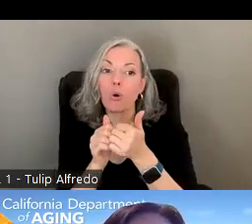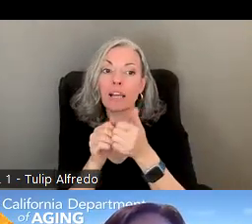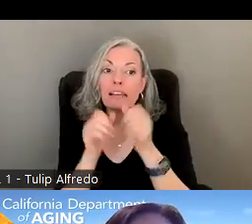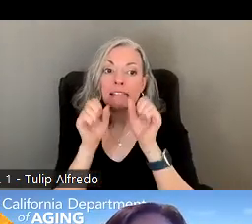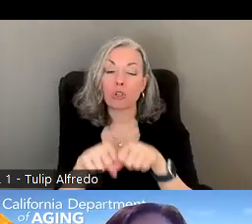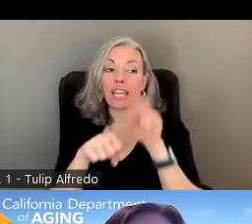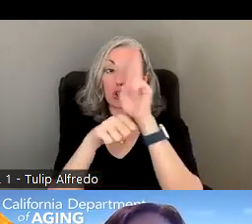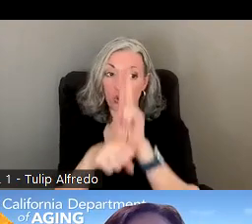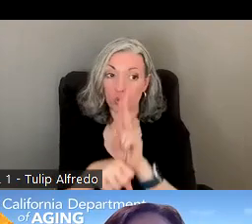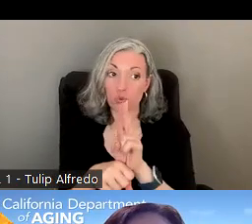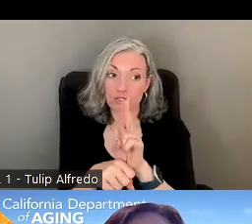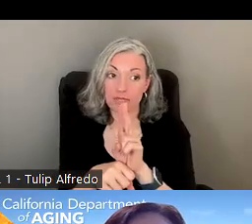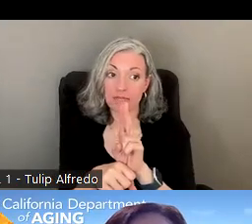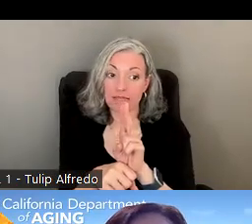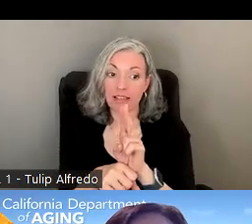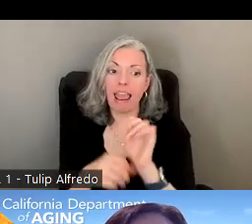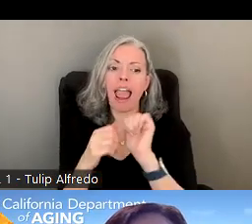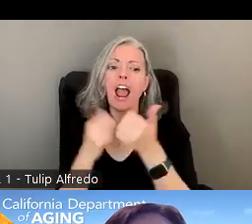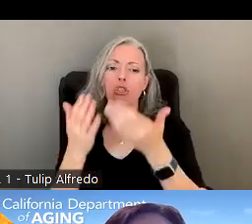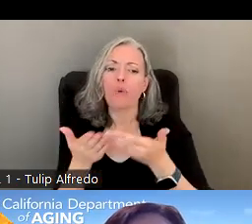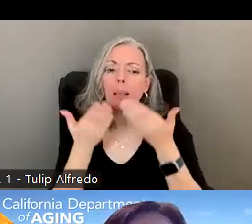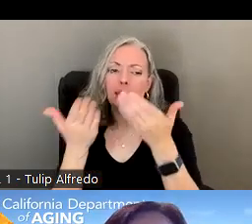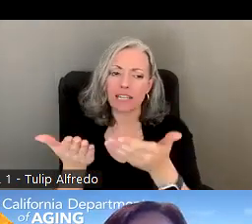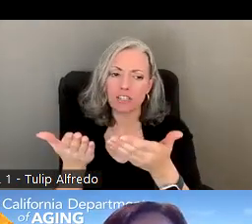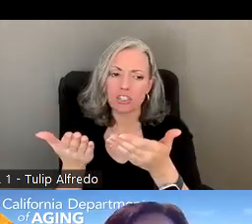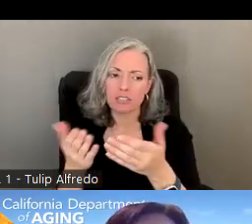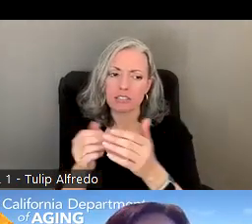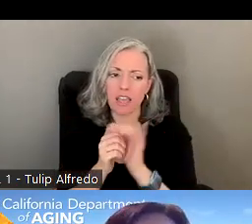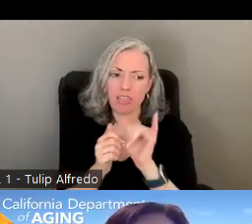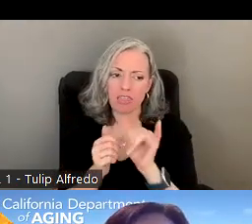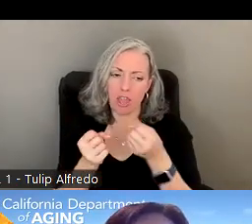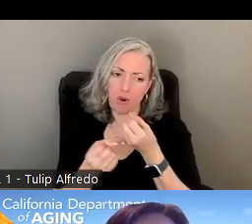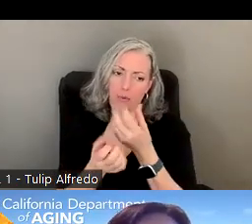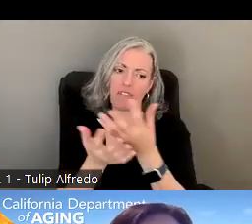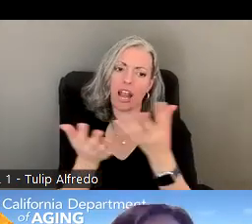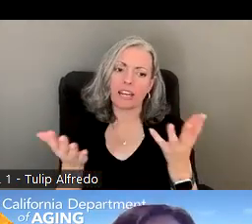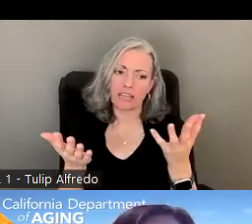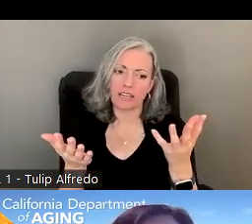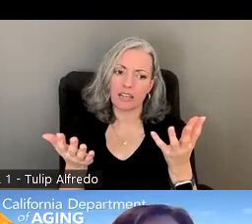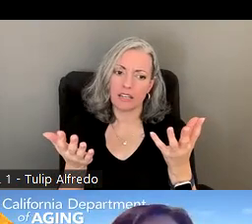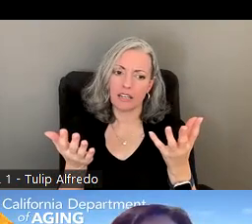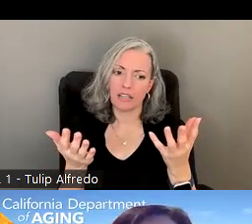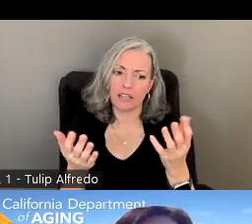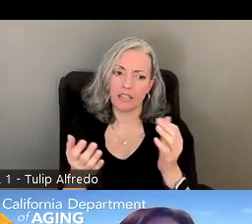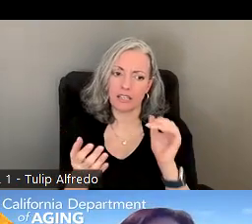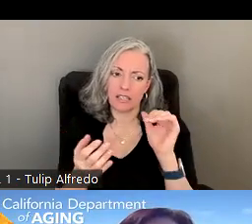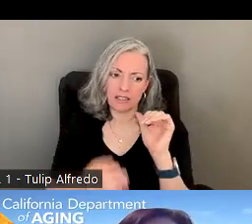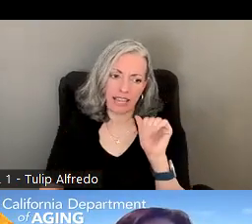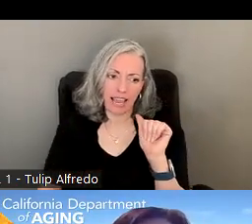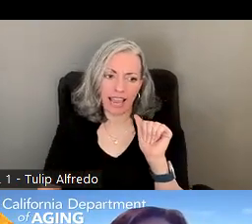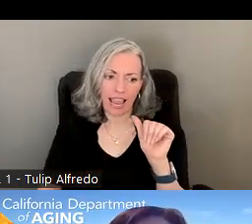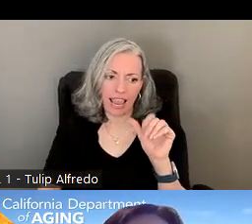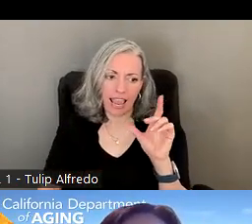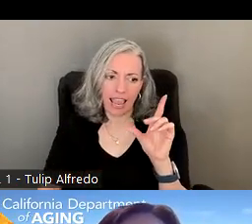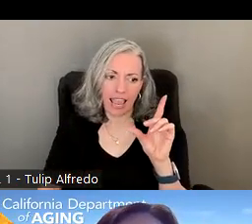ad libs can be utilized and how the recommendations that are provided by the ad lib to the